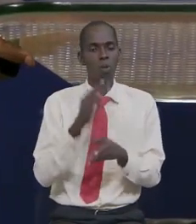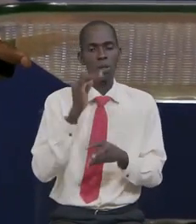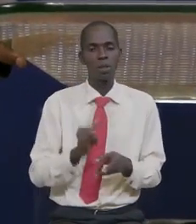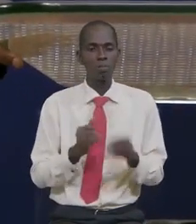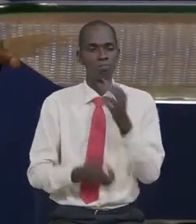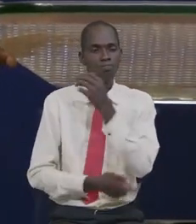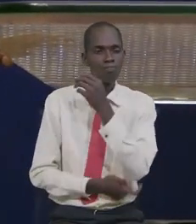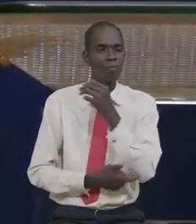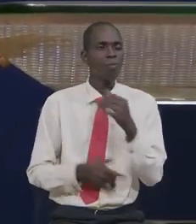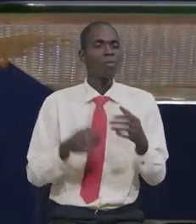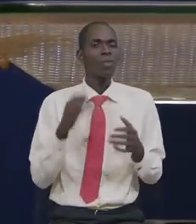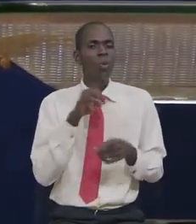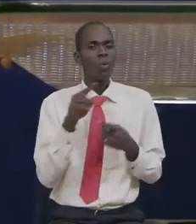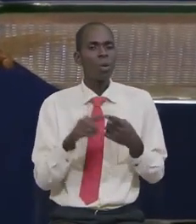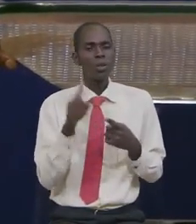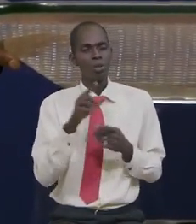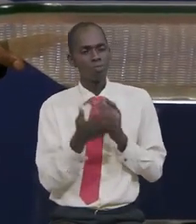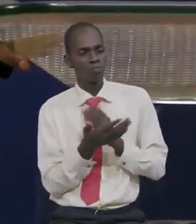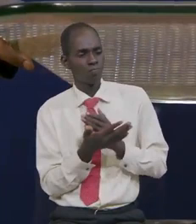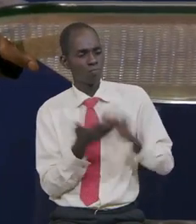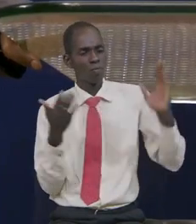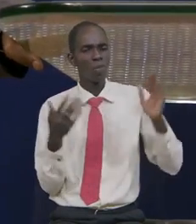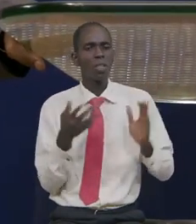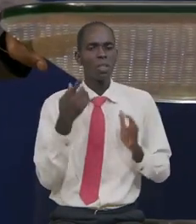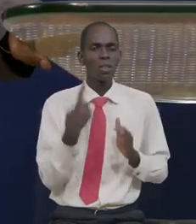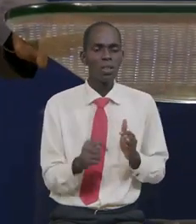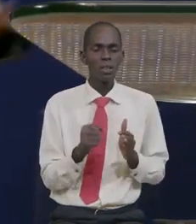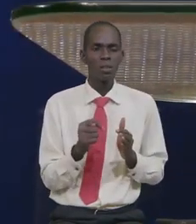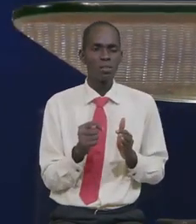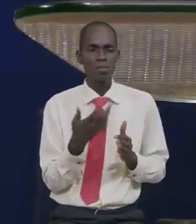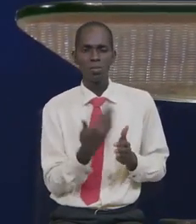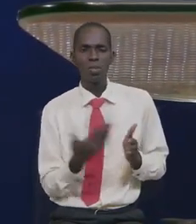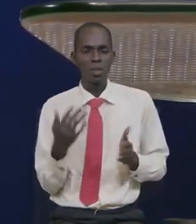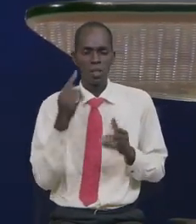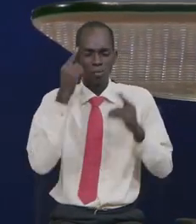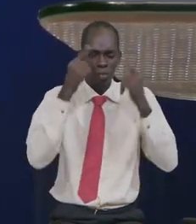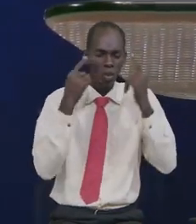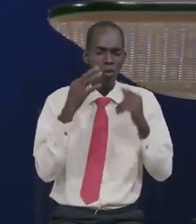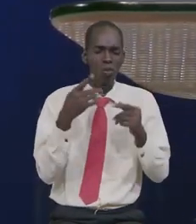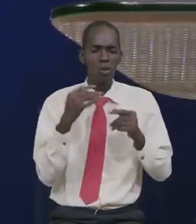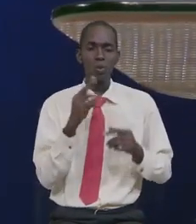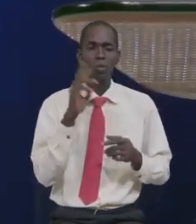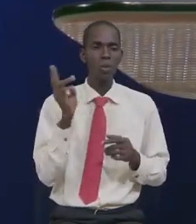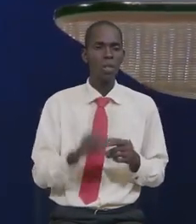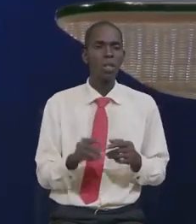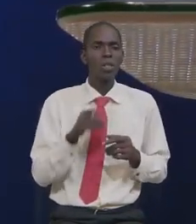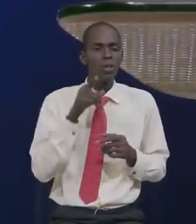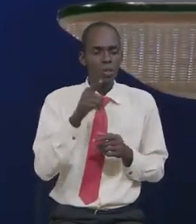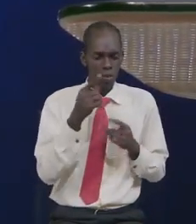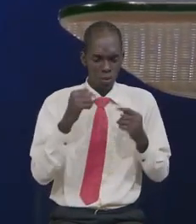doing the evil, when you resist their lust, and you resist their trying to catch you with